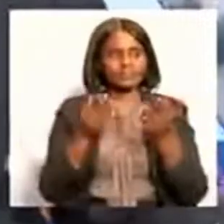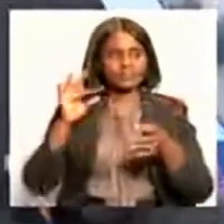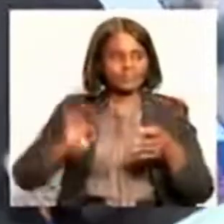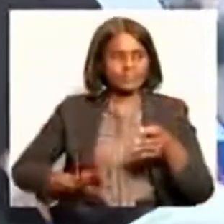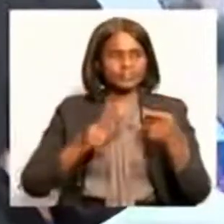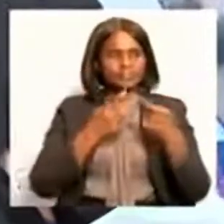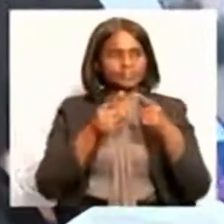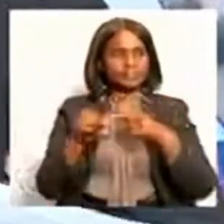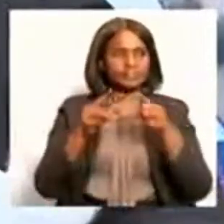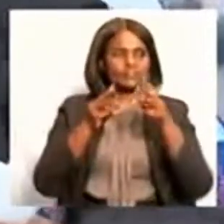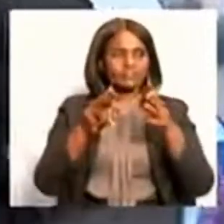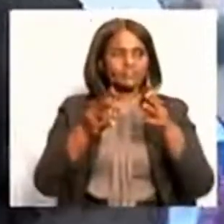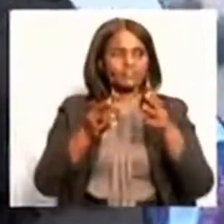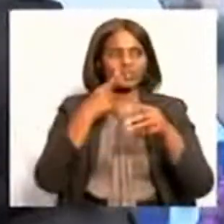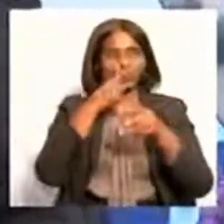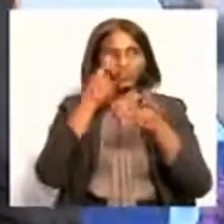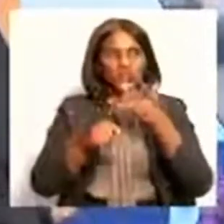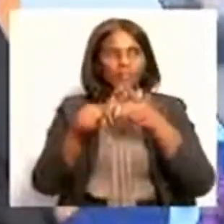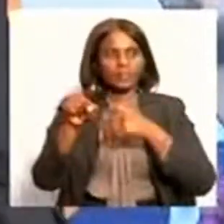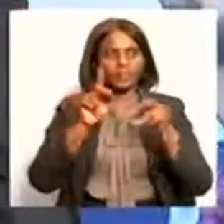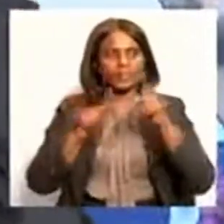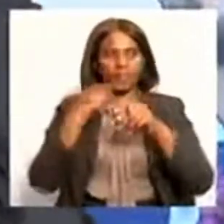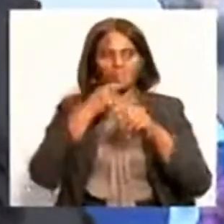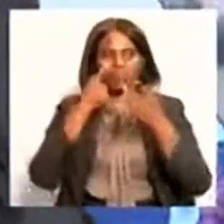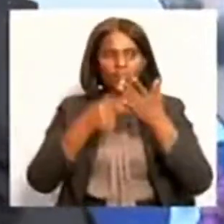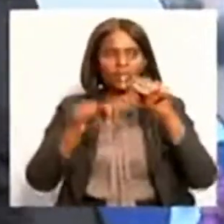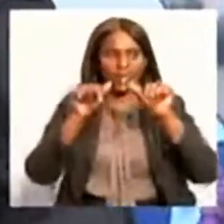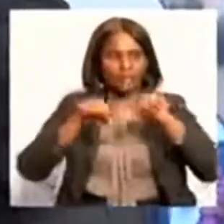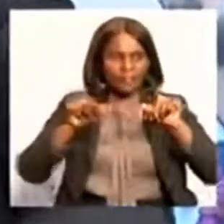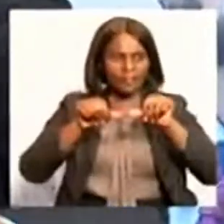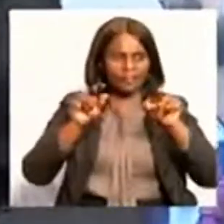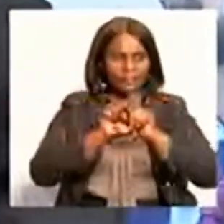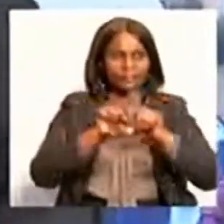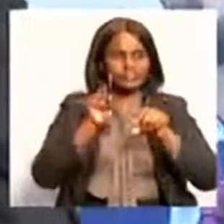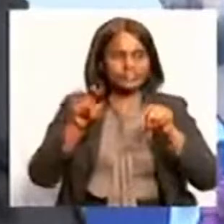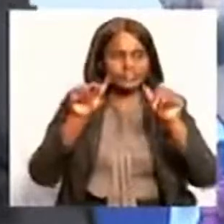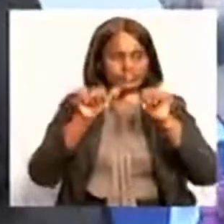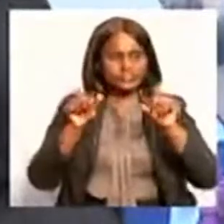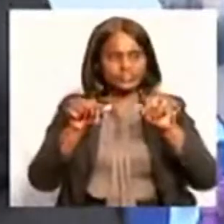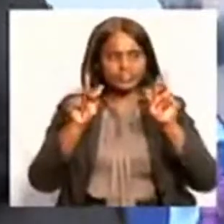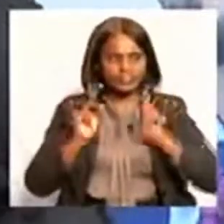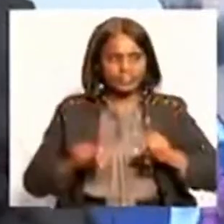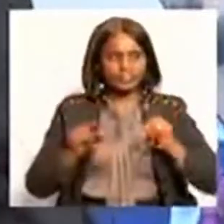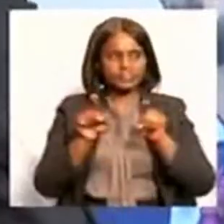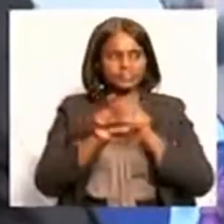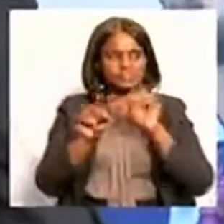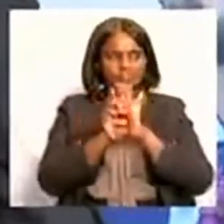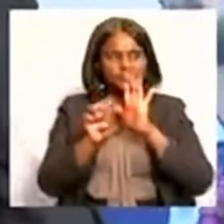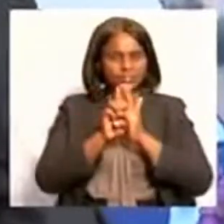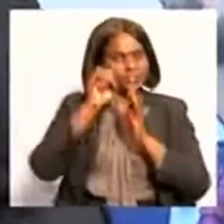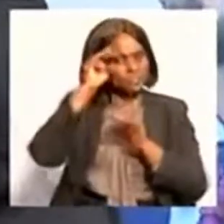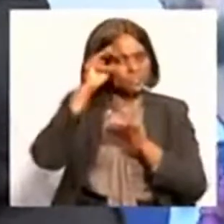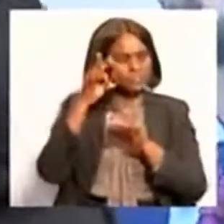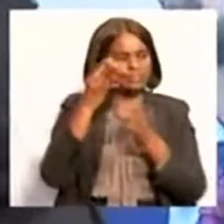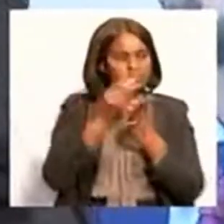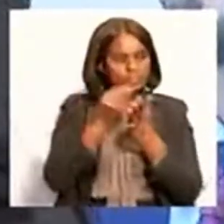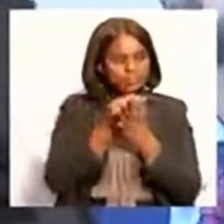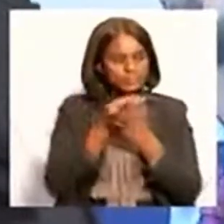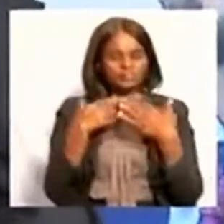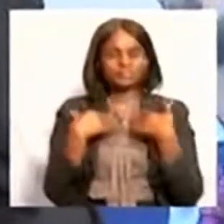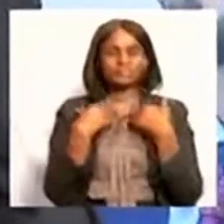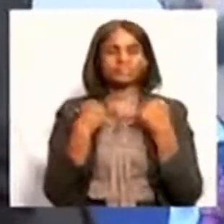other parties who are the clients that we do audits. So when you go to audit a client, let's say Minister of Finance, Minister of